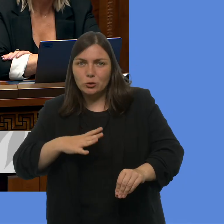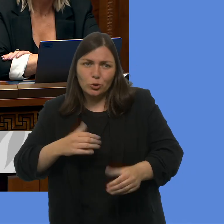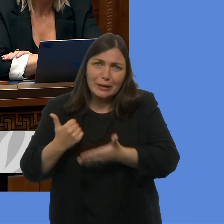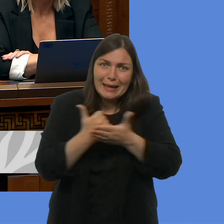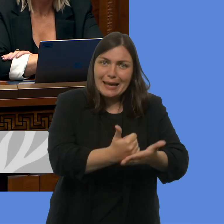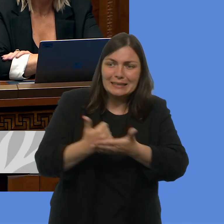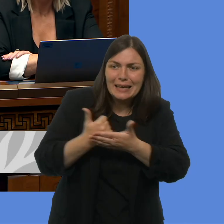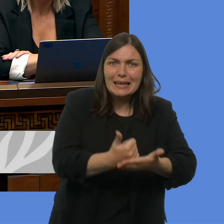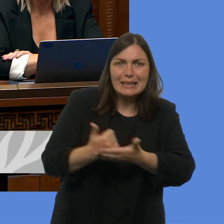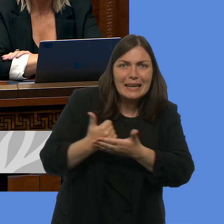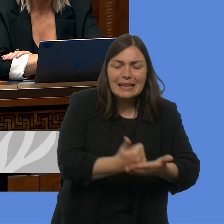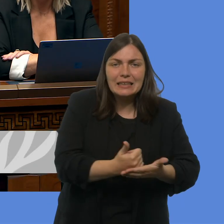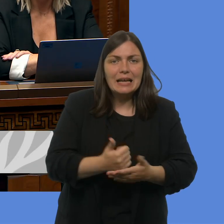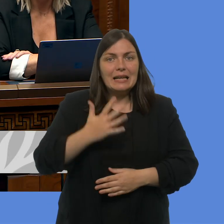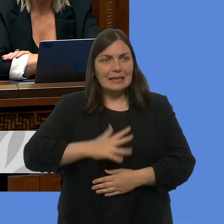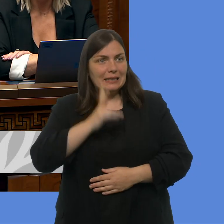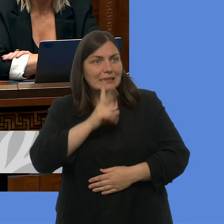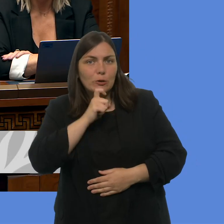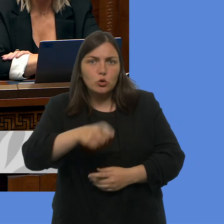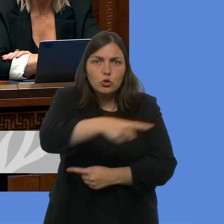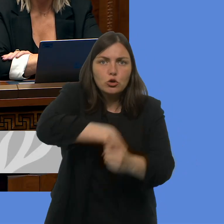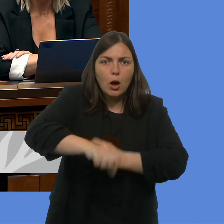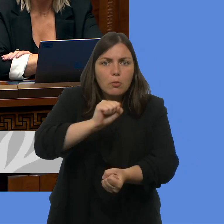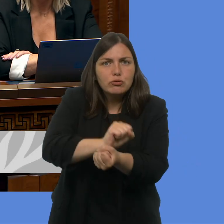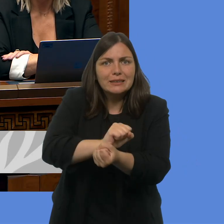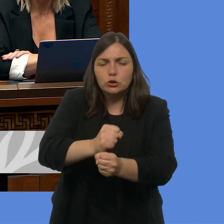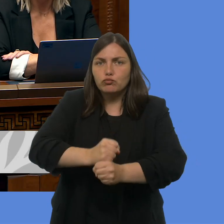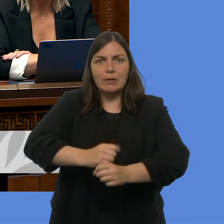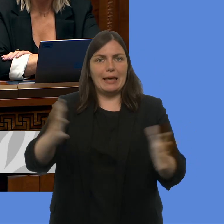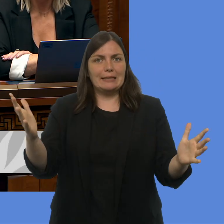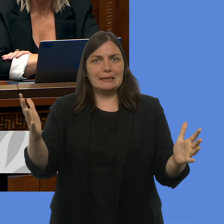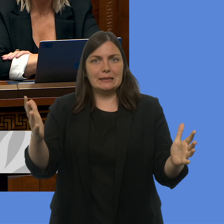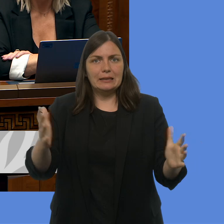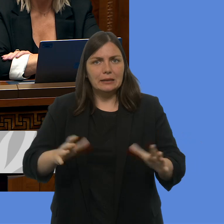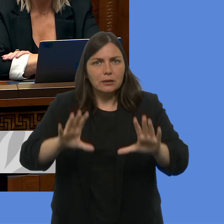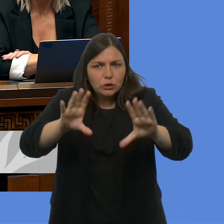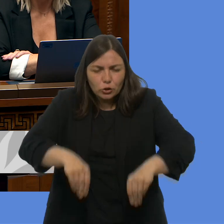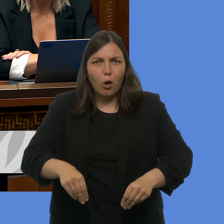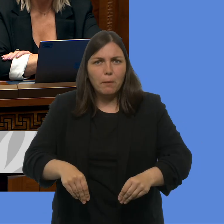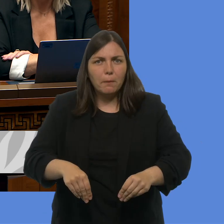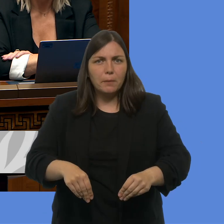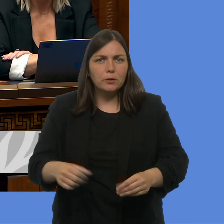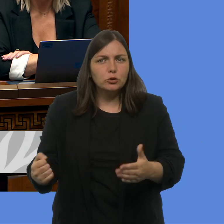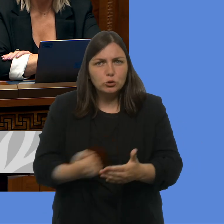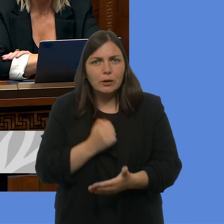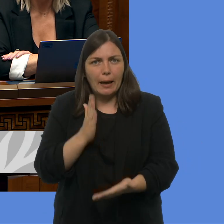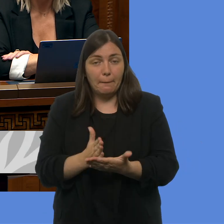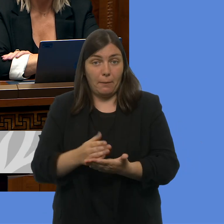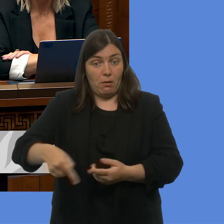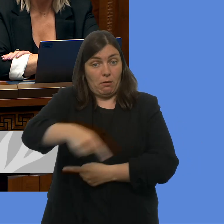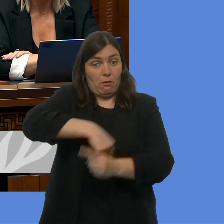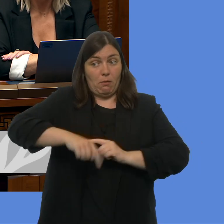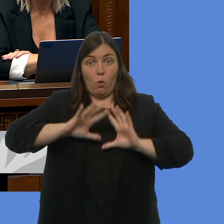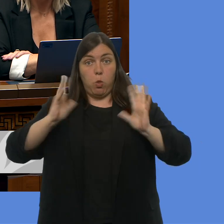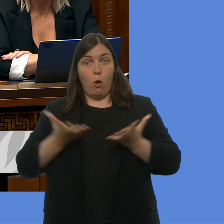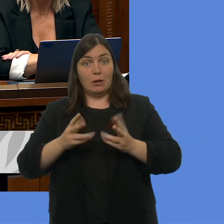and hostages. What we need to see is immediate end to this man-made starvation. And that's where the focus of the international community must be